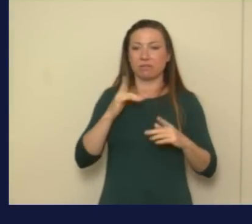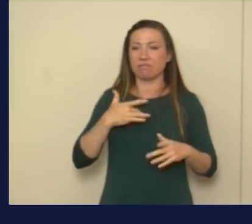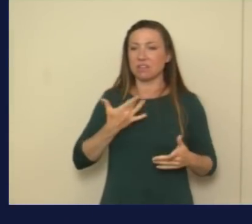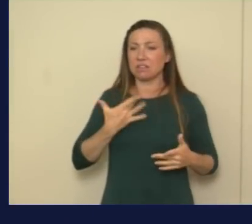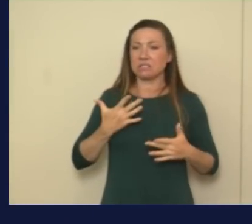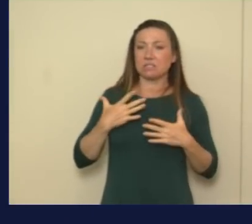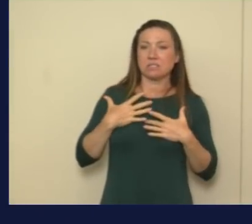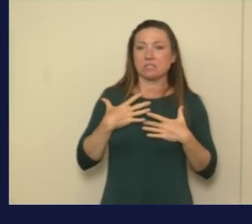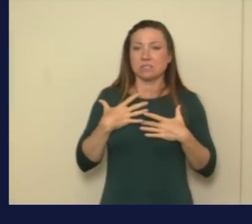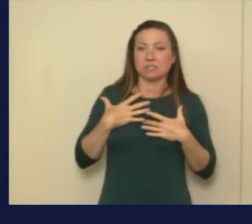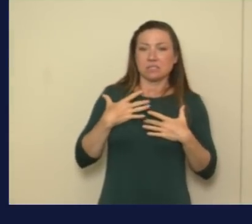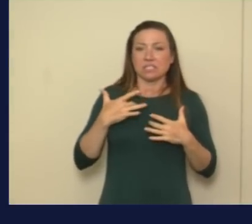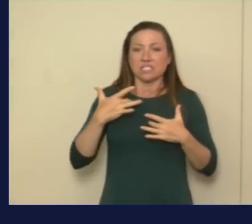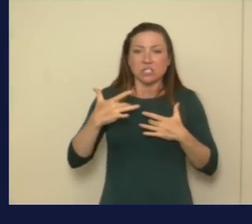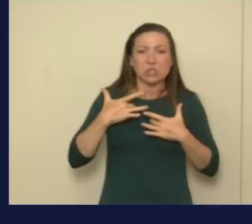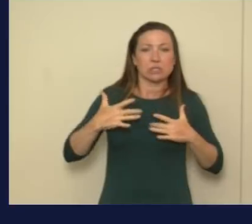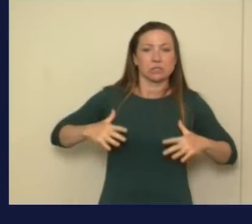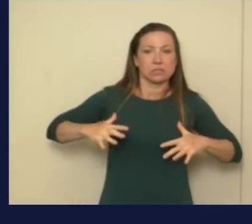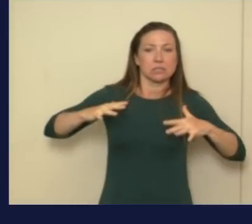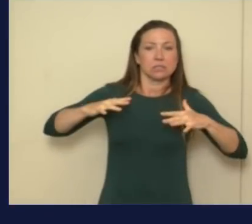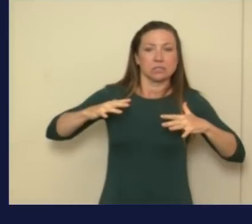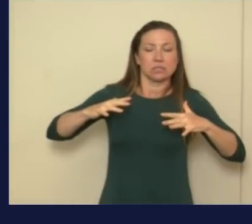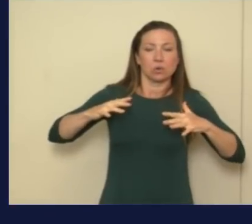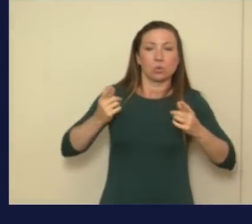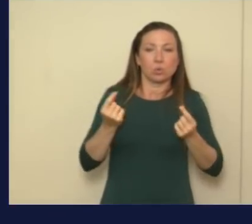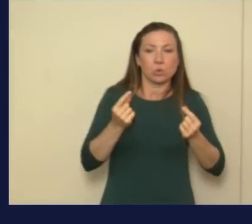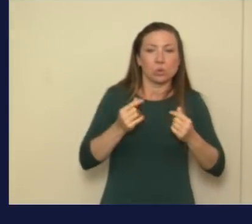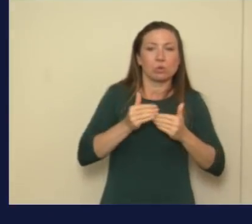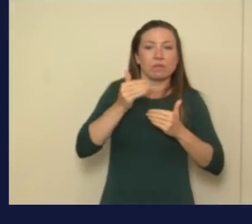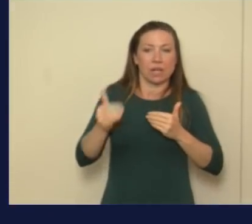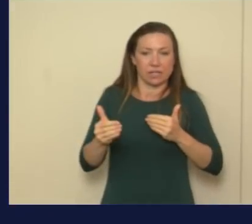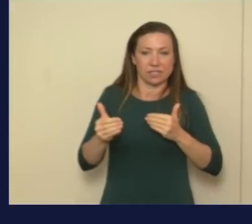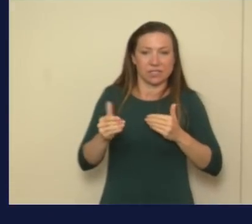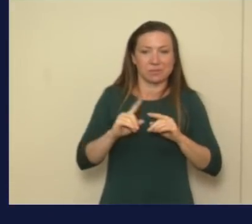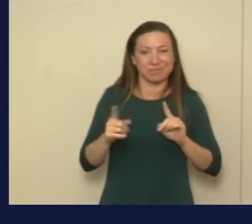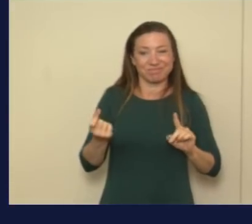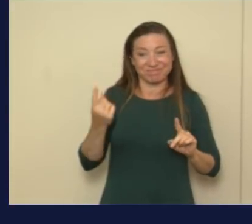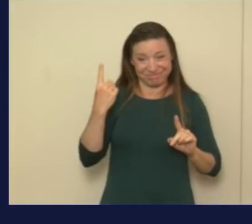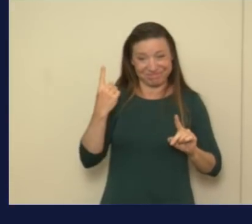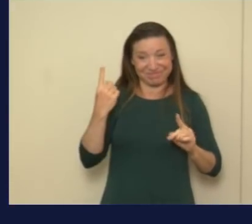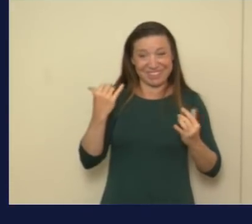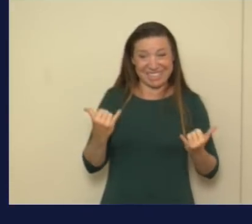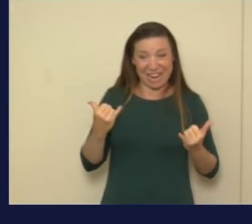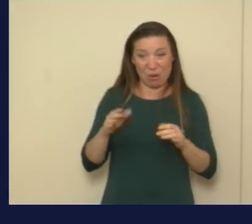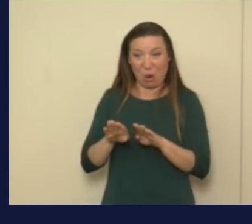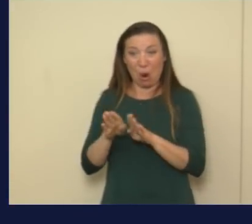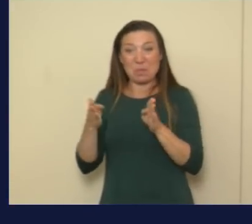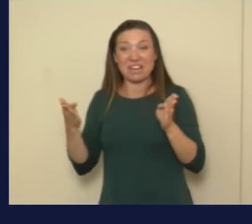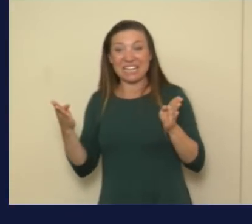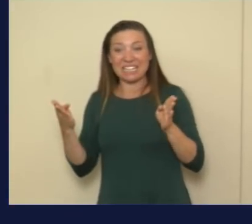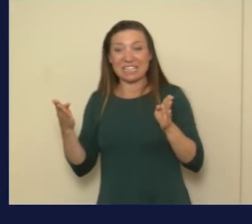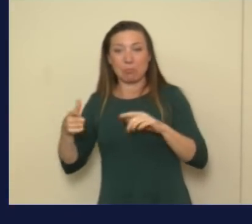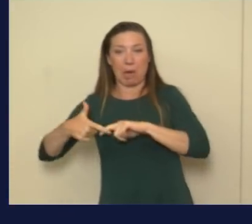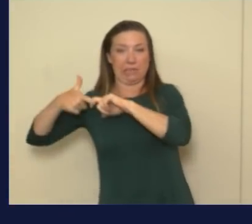of services, but we are pausing reopenings and we're working hard not to reverse our